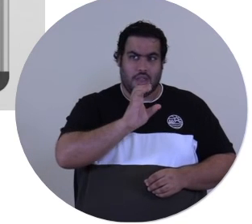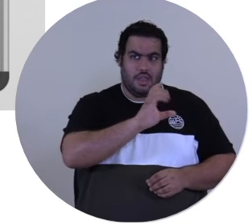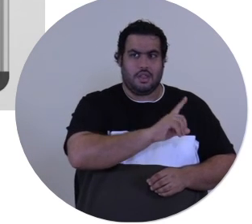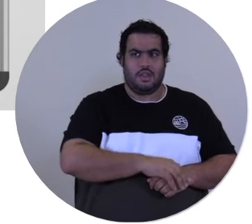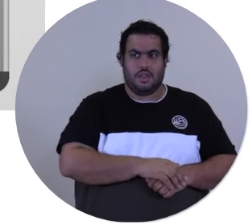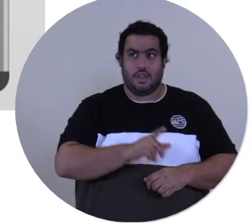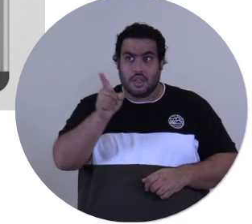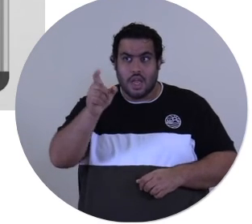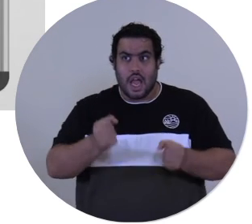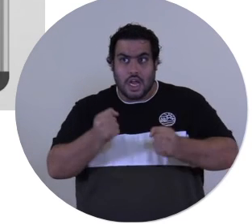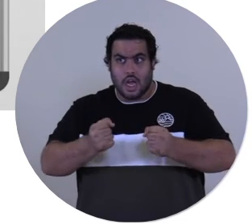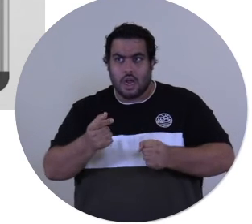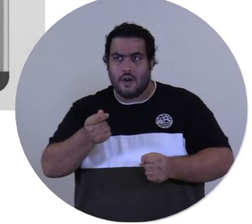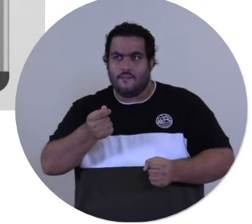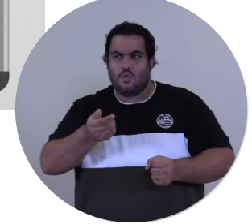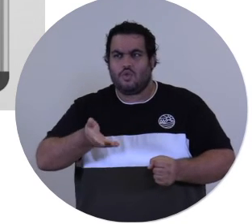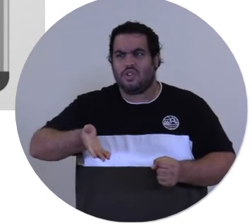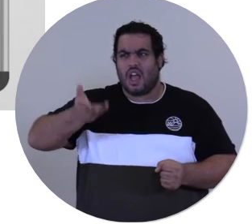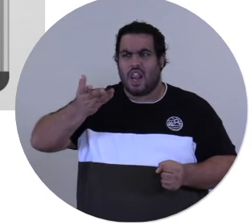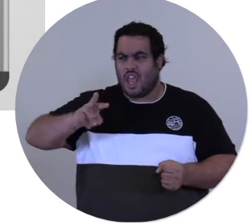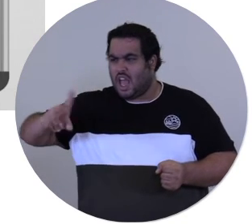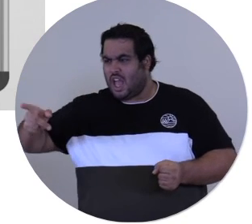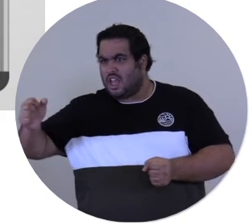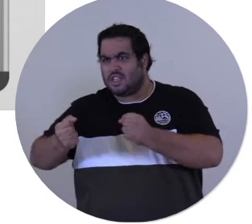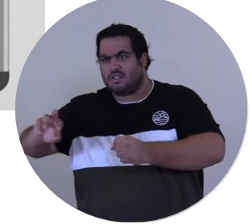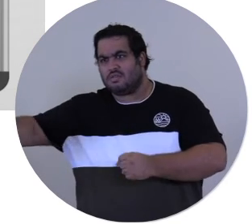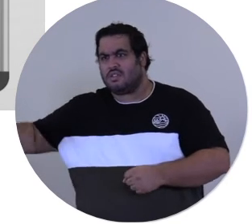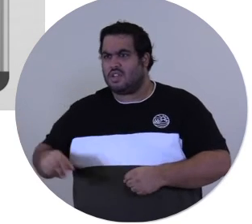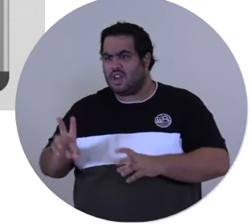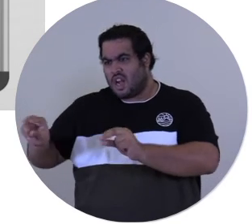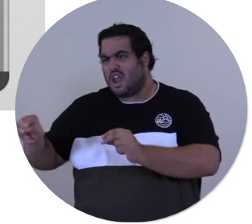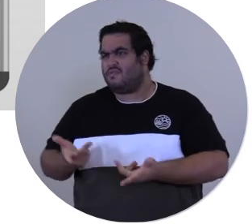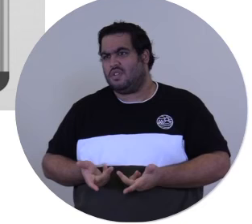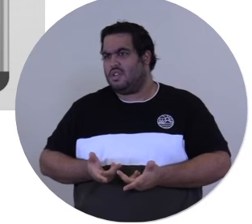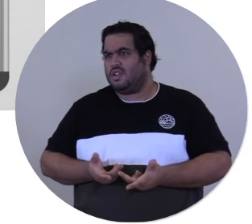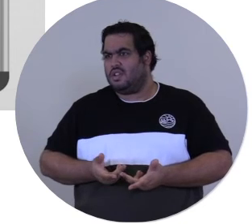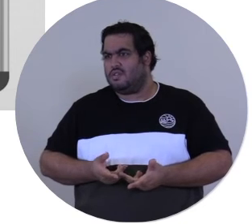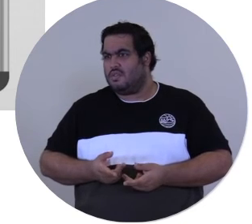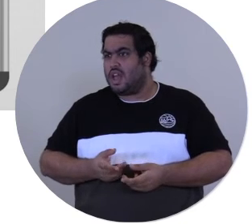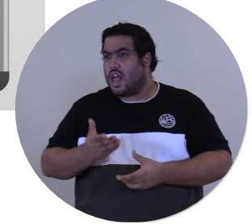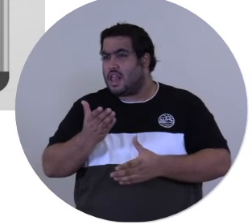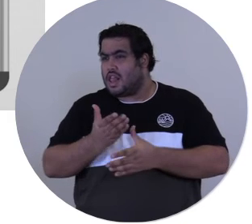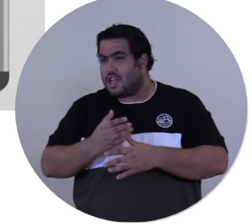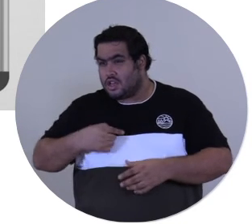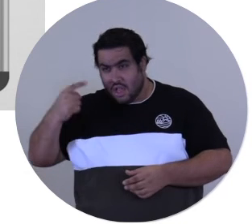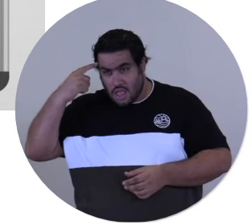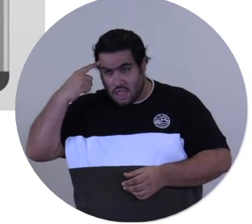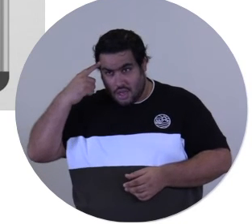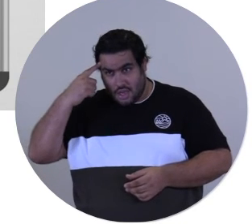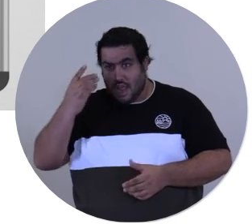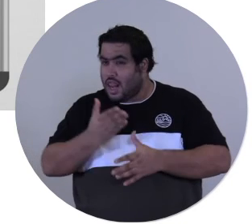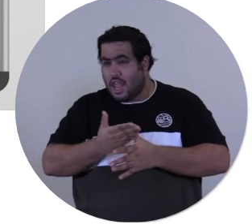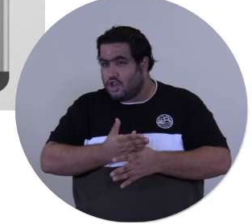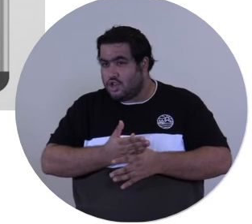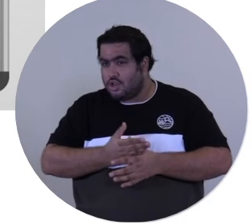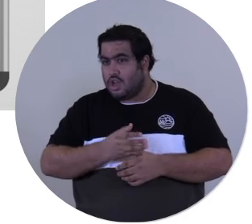That car costs a lot more than the other cars of the same model. I think that's because it